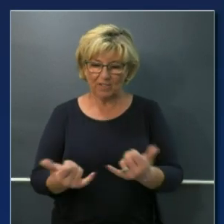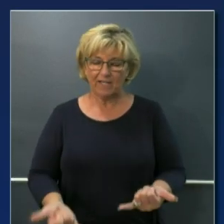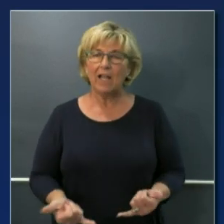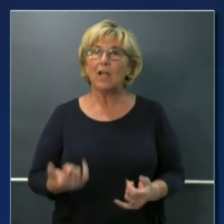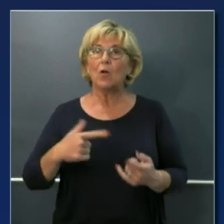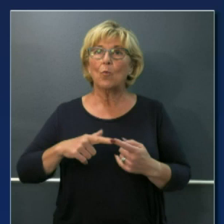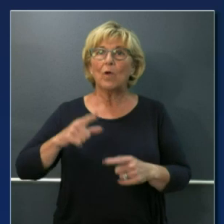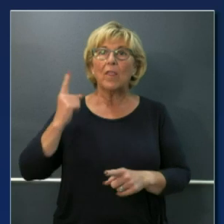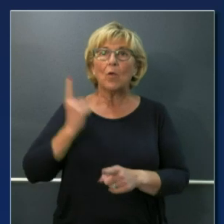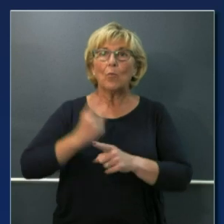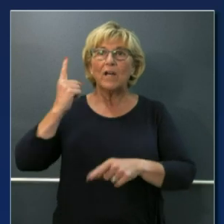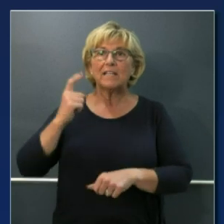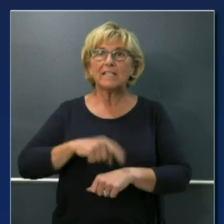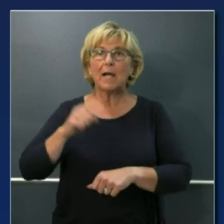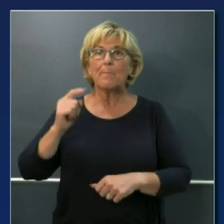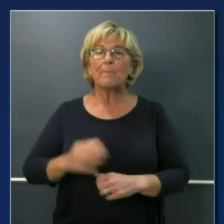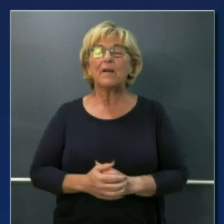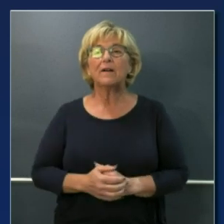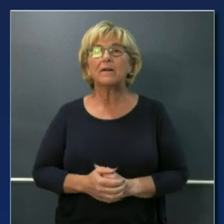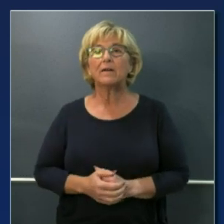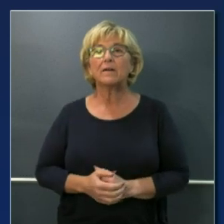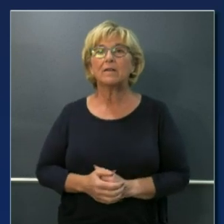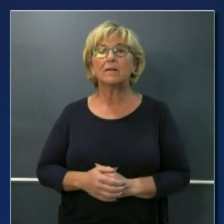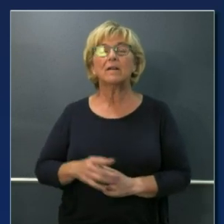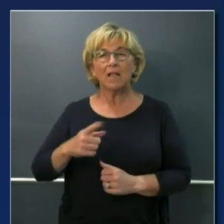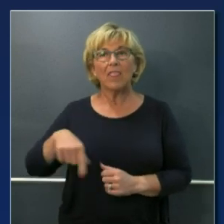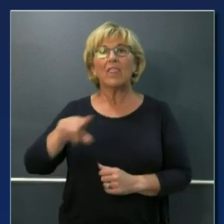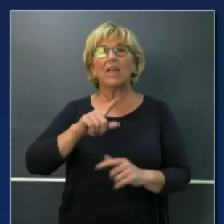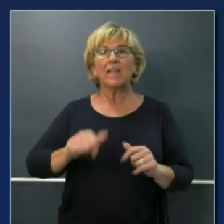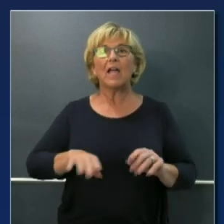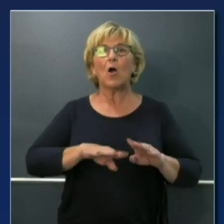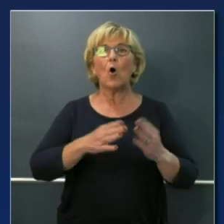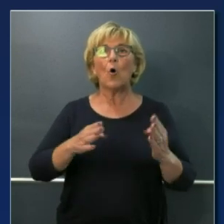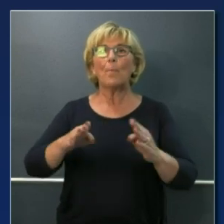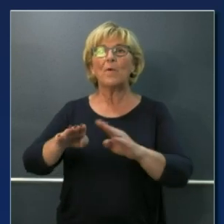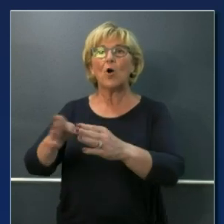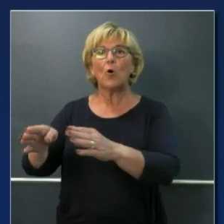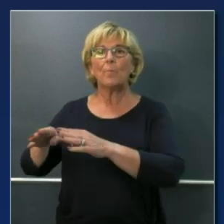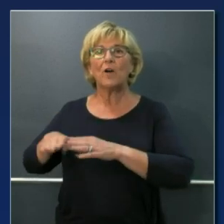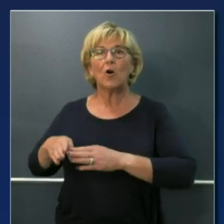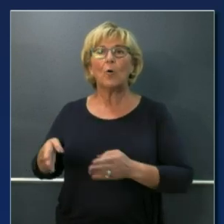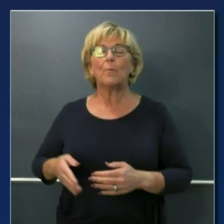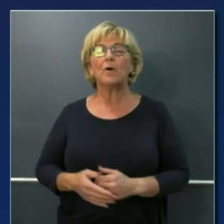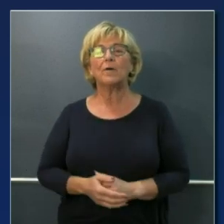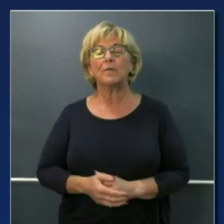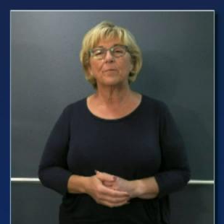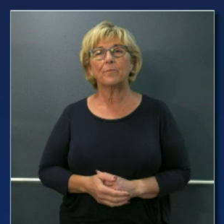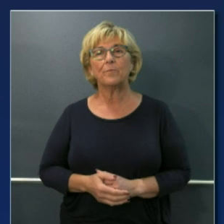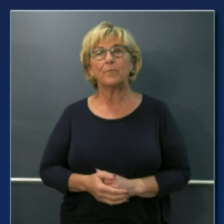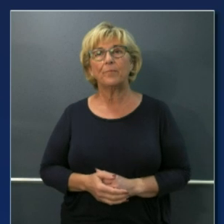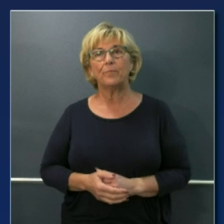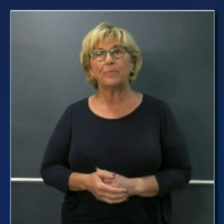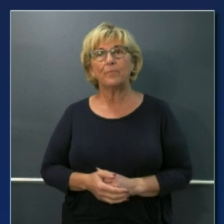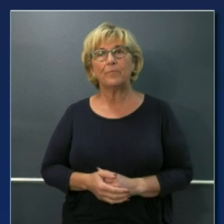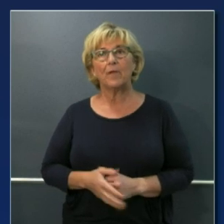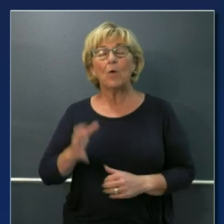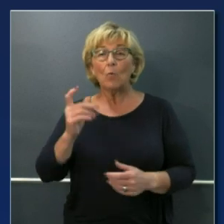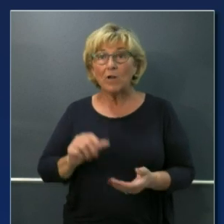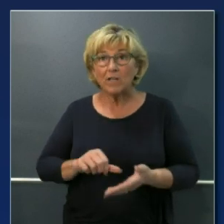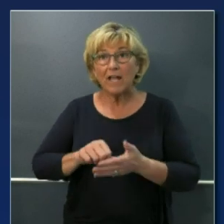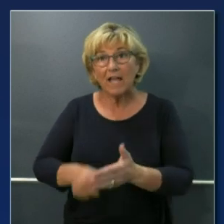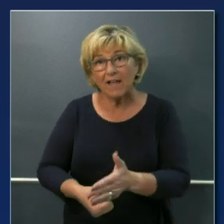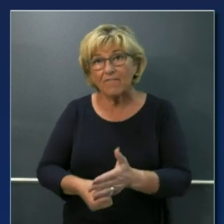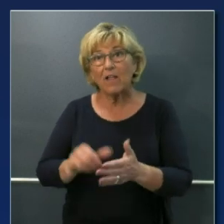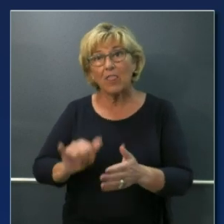is right, those environments can start to open. And then we, again, just sort of emphasize that in